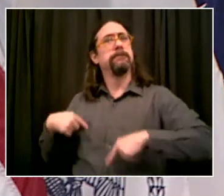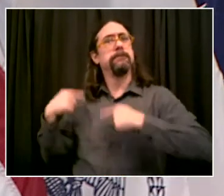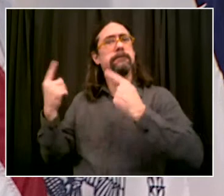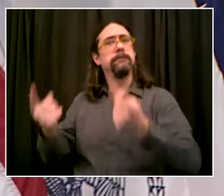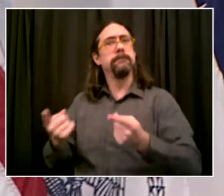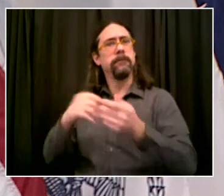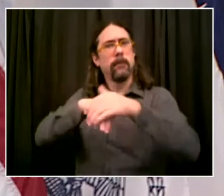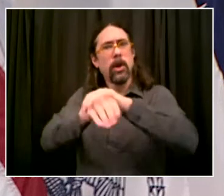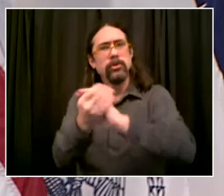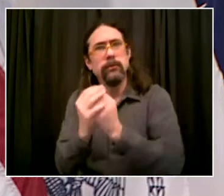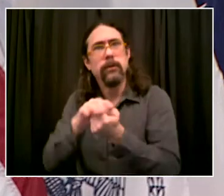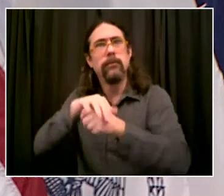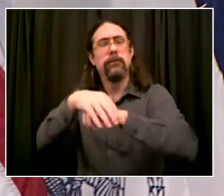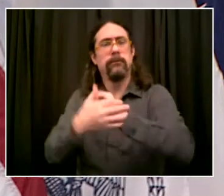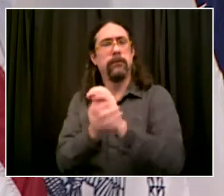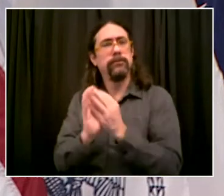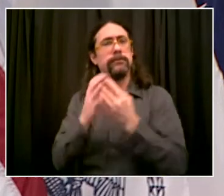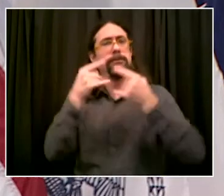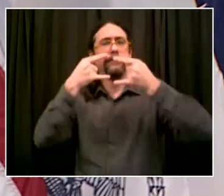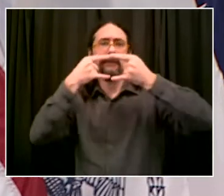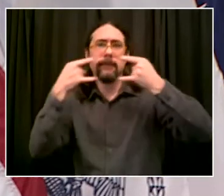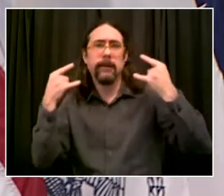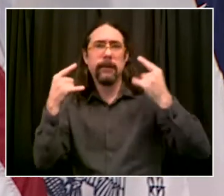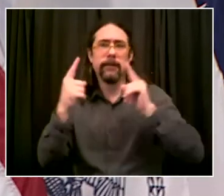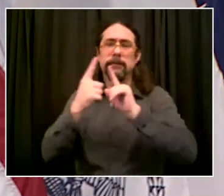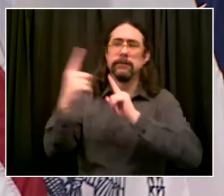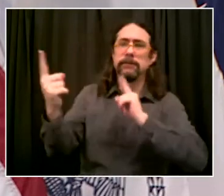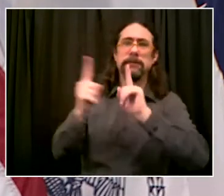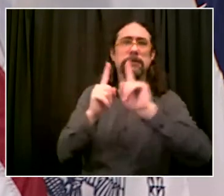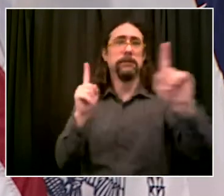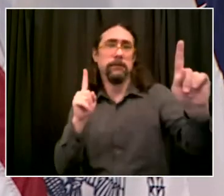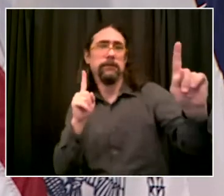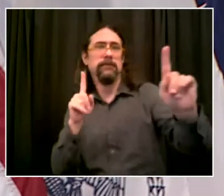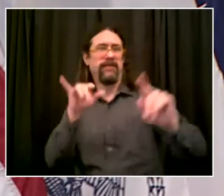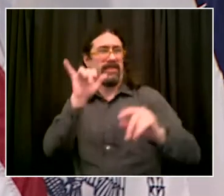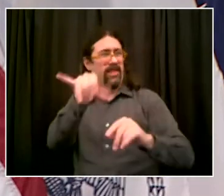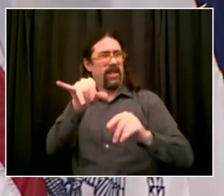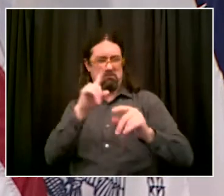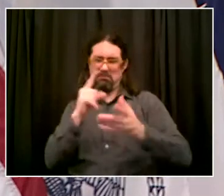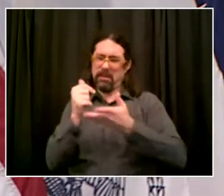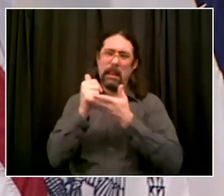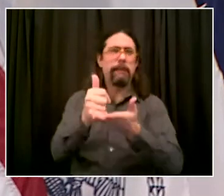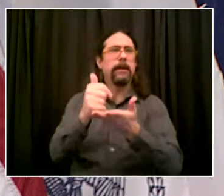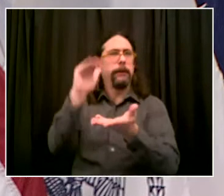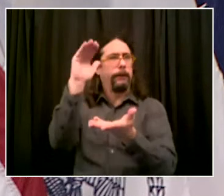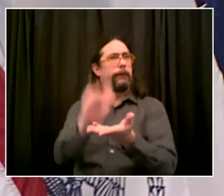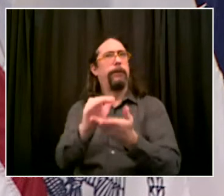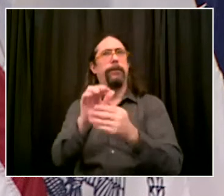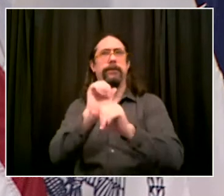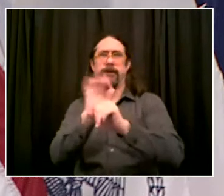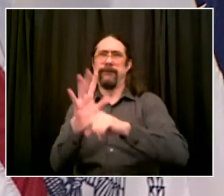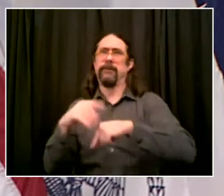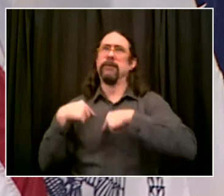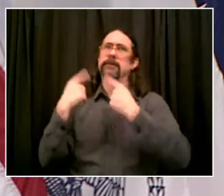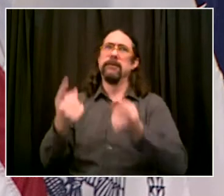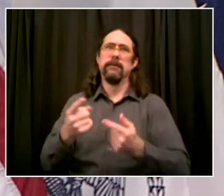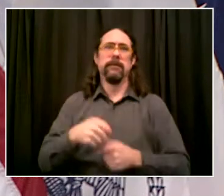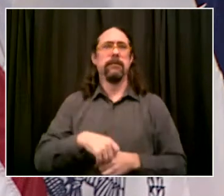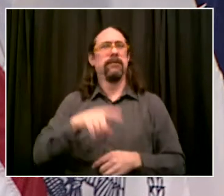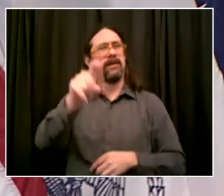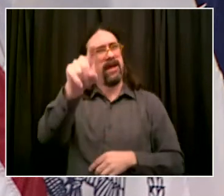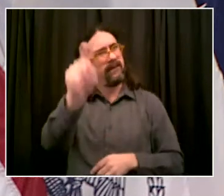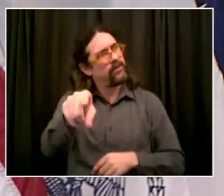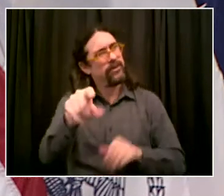exactly what we're going to do. Go ahead, Dave. Second question, a different topic. The fact that